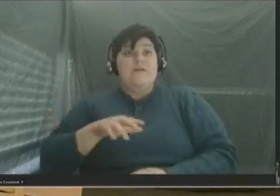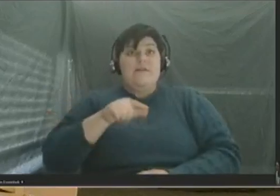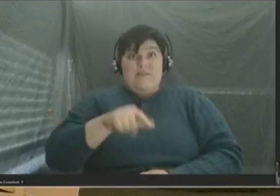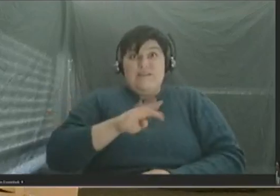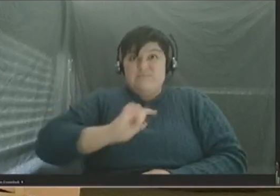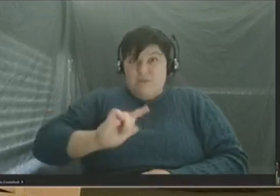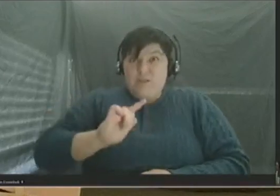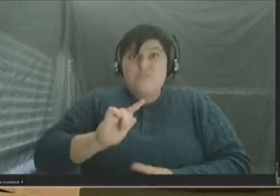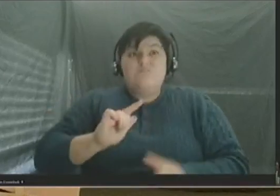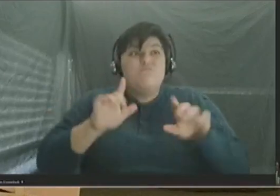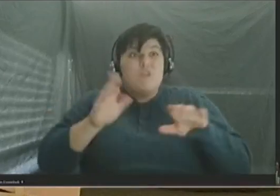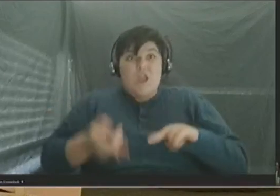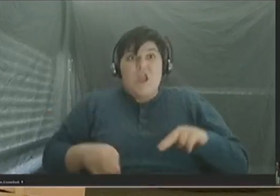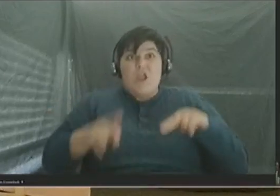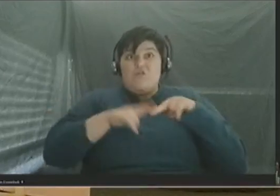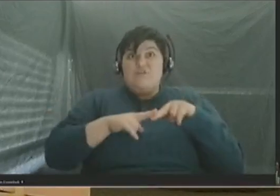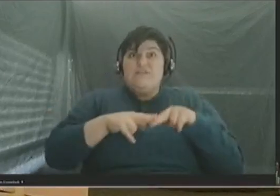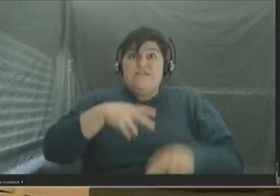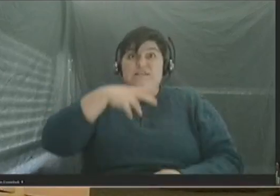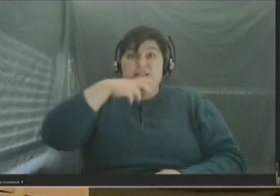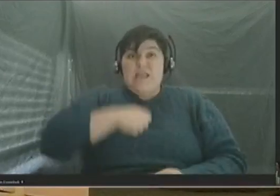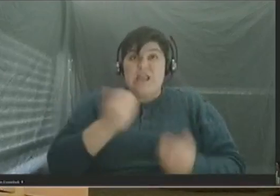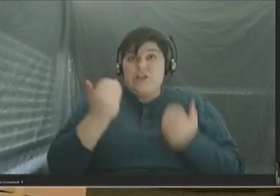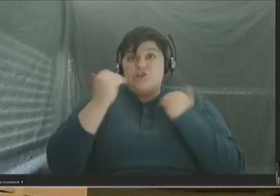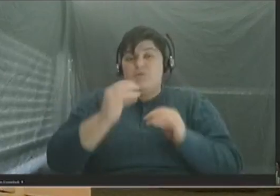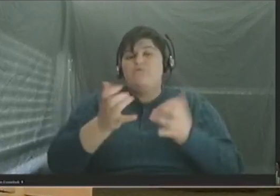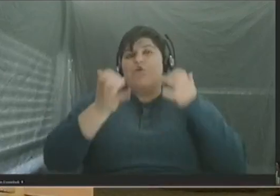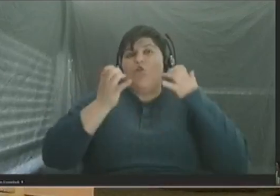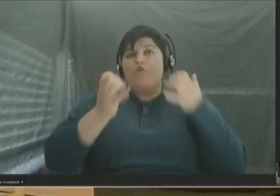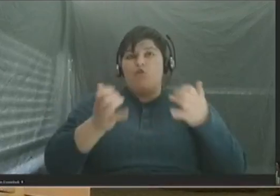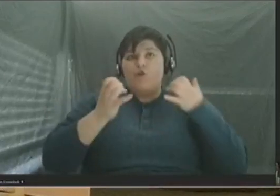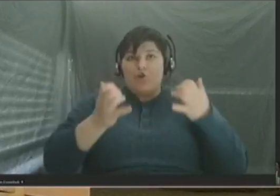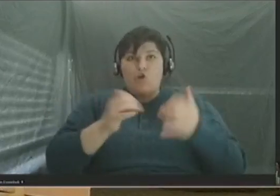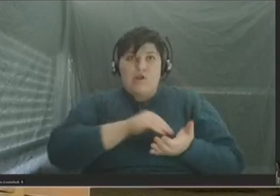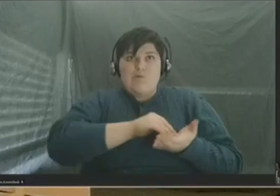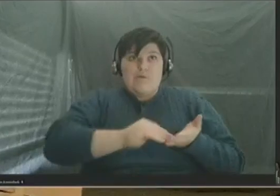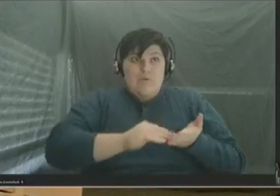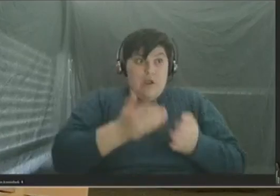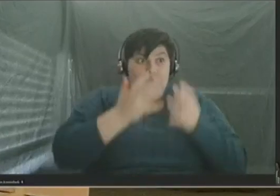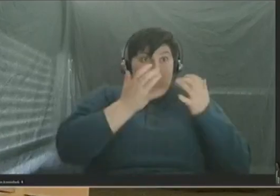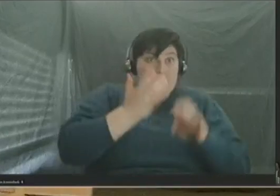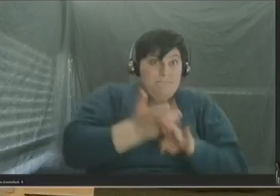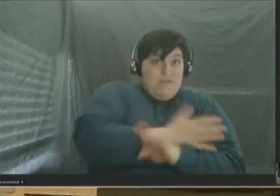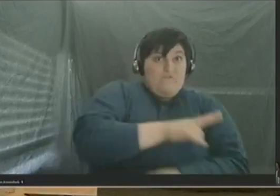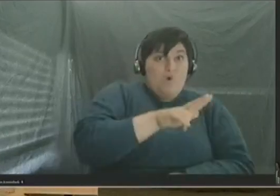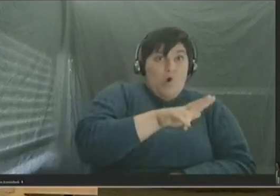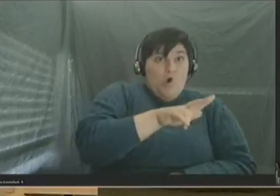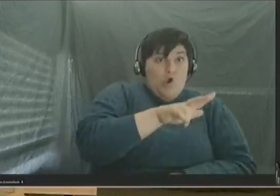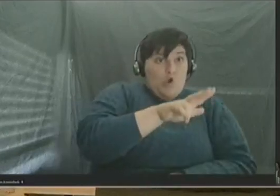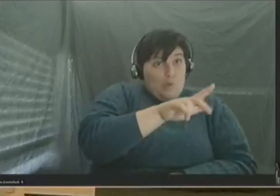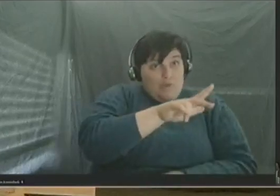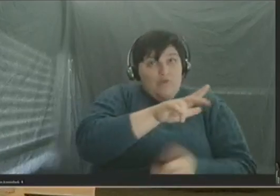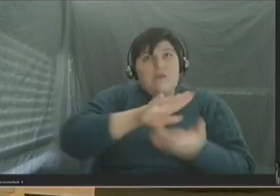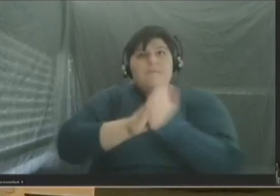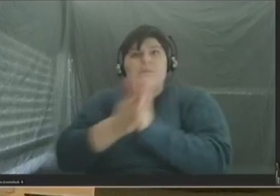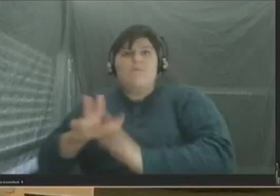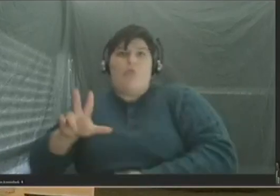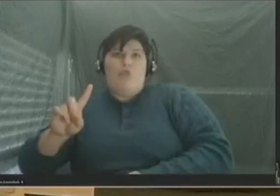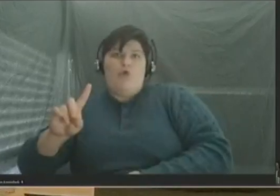3920 raises the age limit for the existing waiver from 23 to 31 years for the children